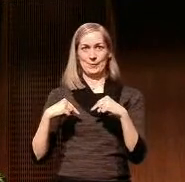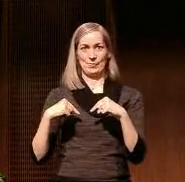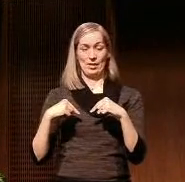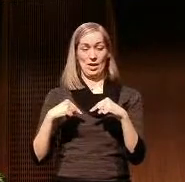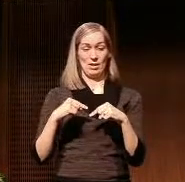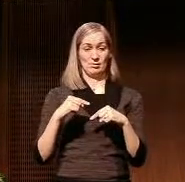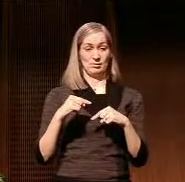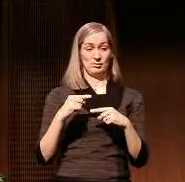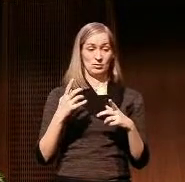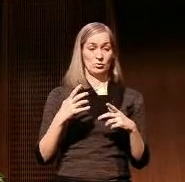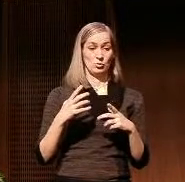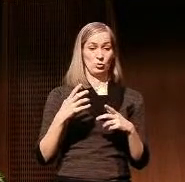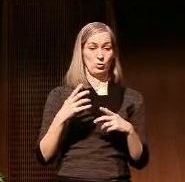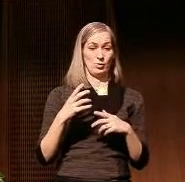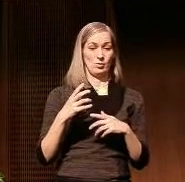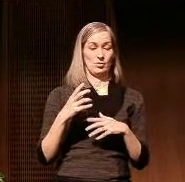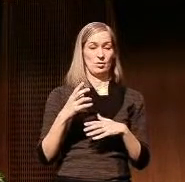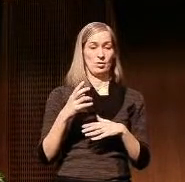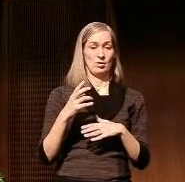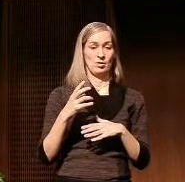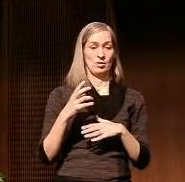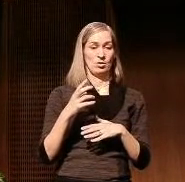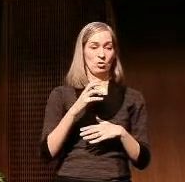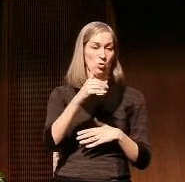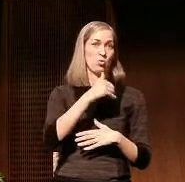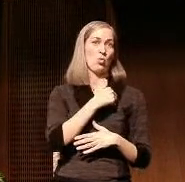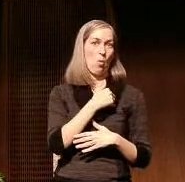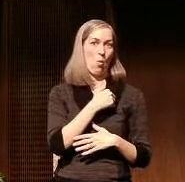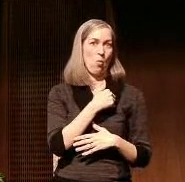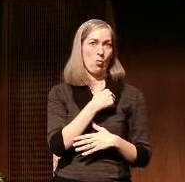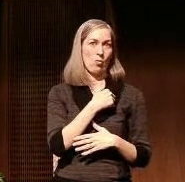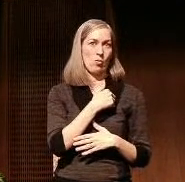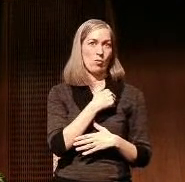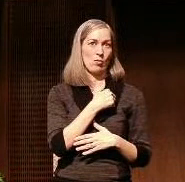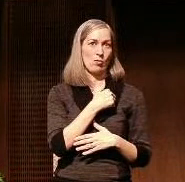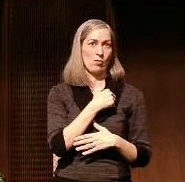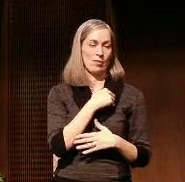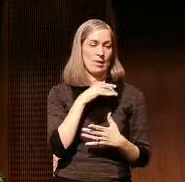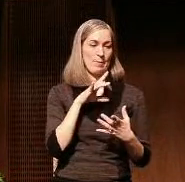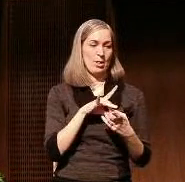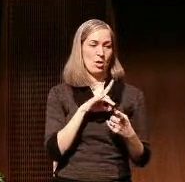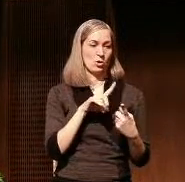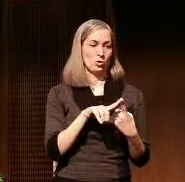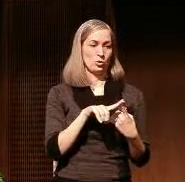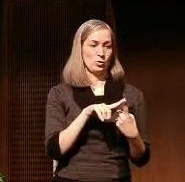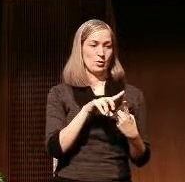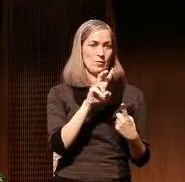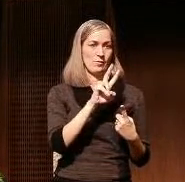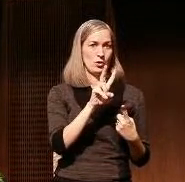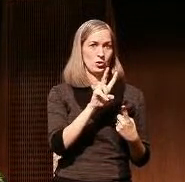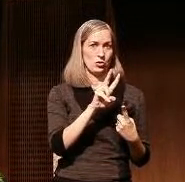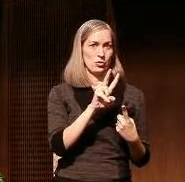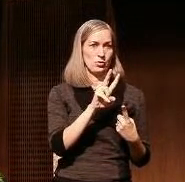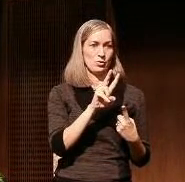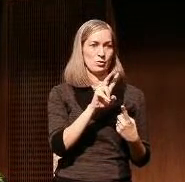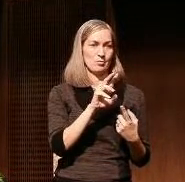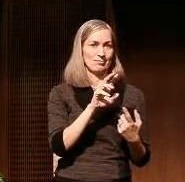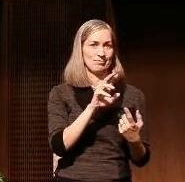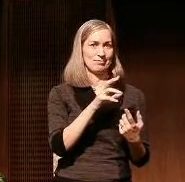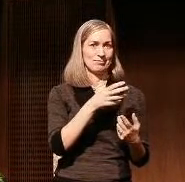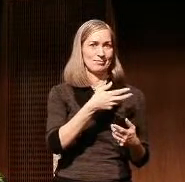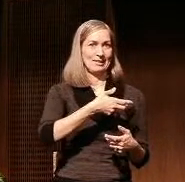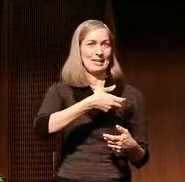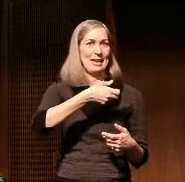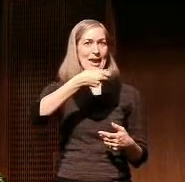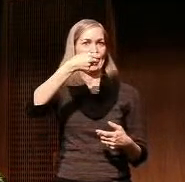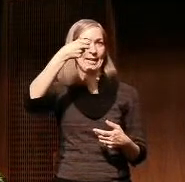and to take the soul that belonged to Virgil Yocham.